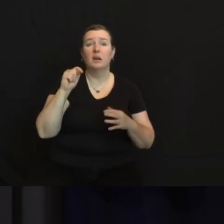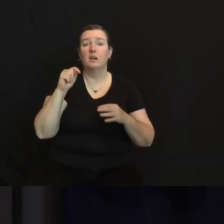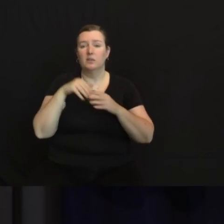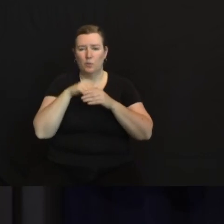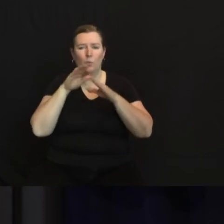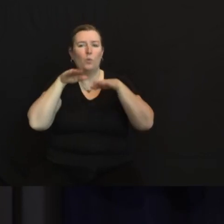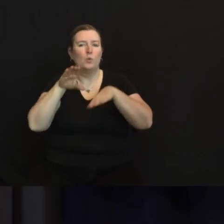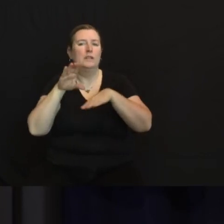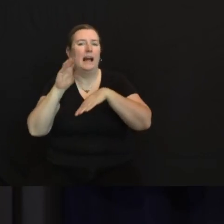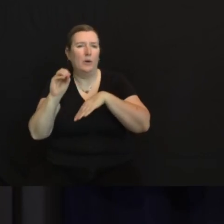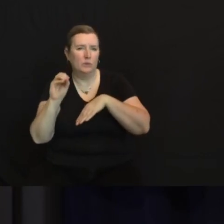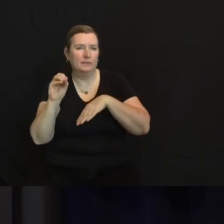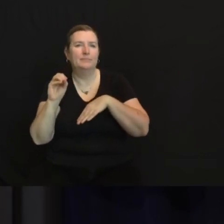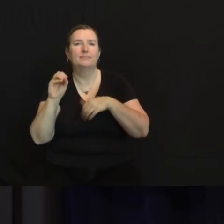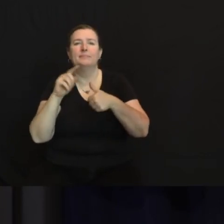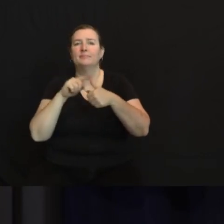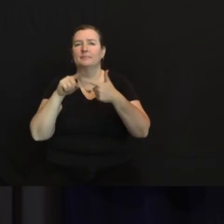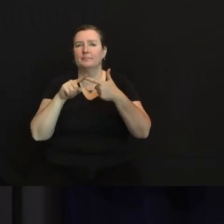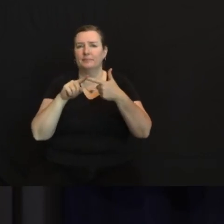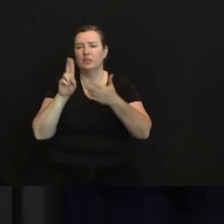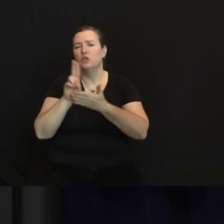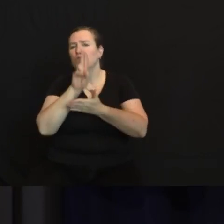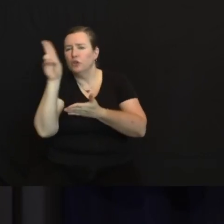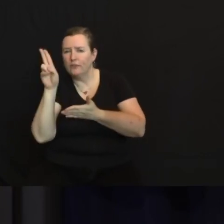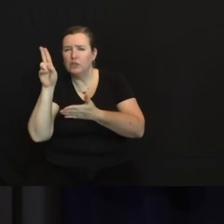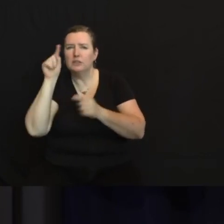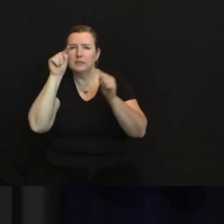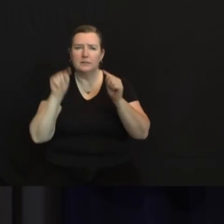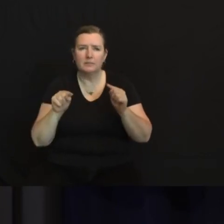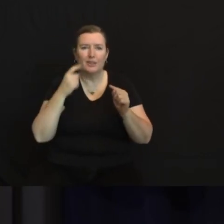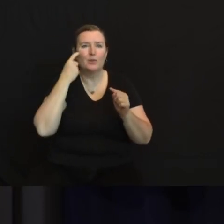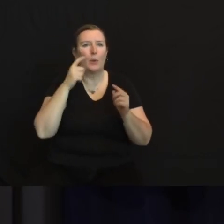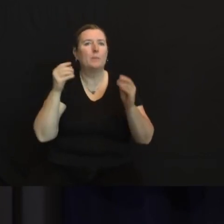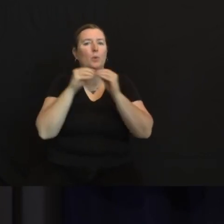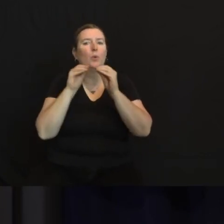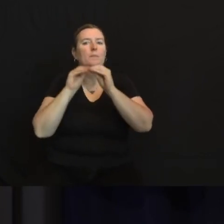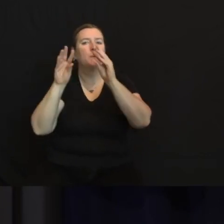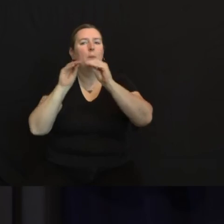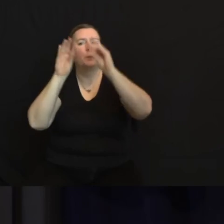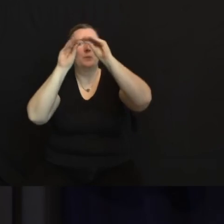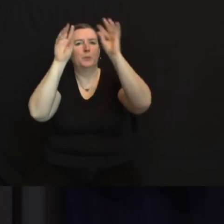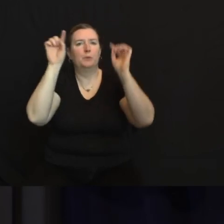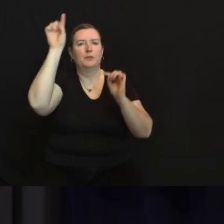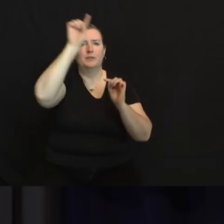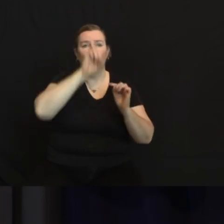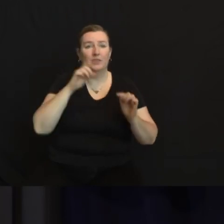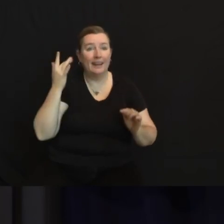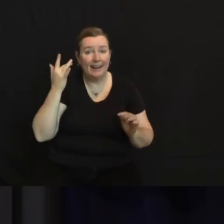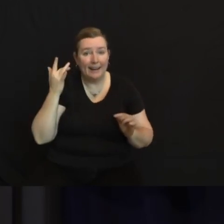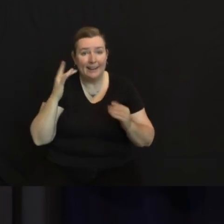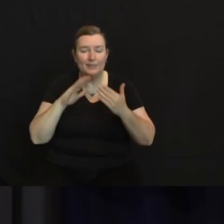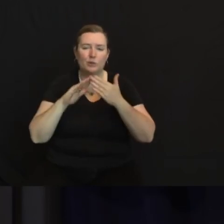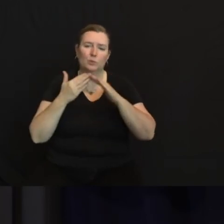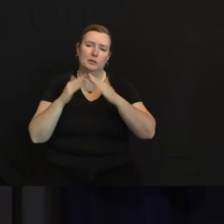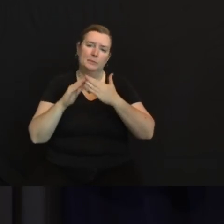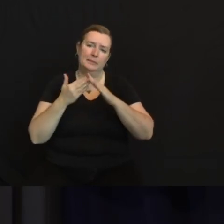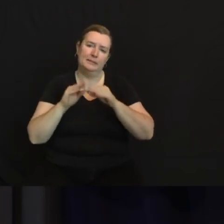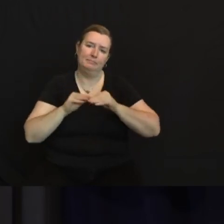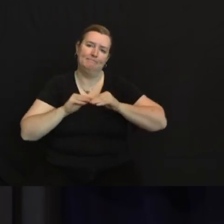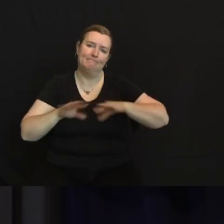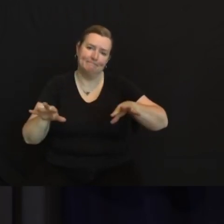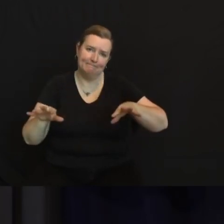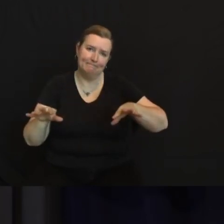universities, overall we are seeing more widespread cases throughout the state due to community spread and not